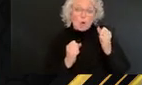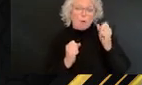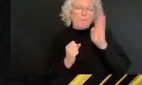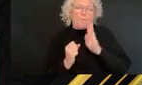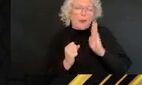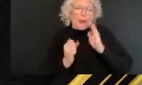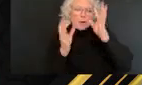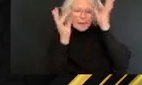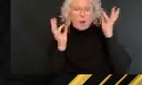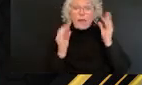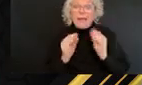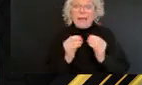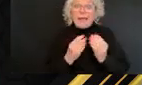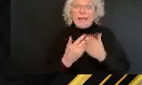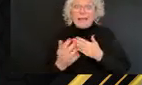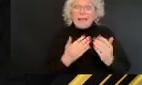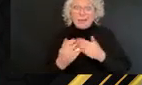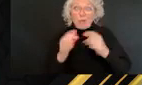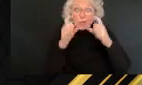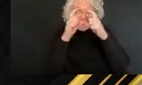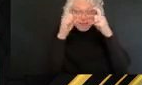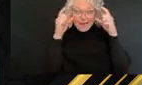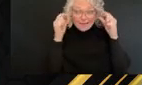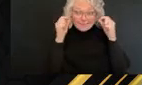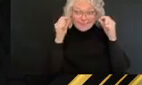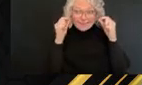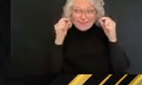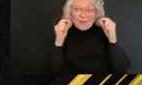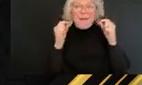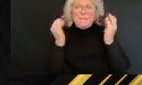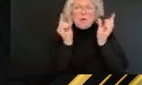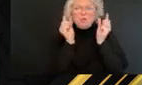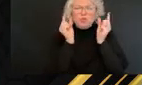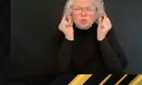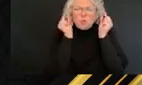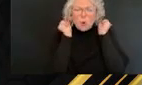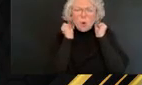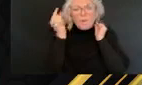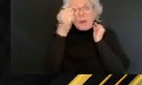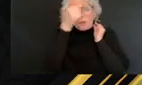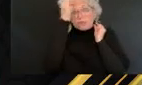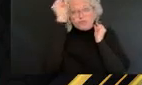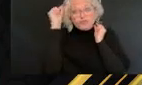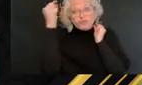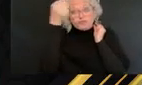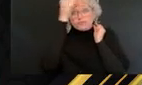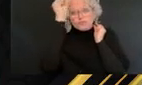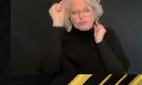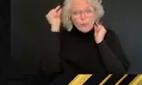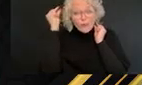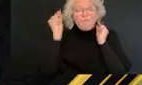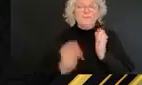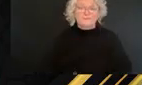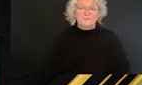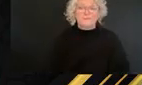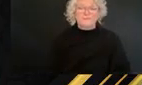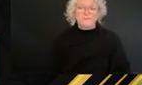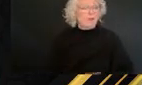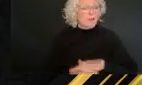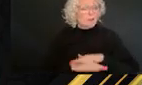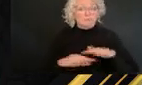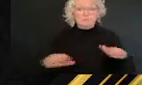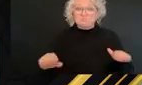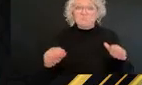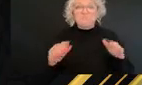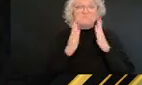I am wearing clear glasses. My hair is short on the sides, but kept long on the top, showing some waviness to it. I